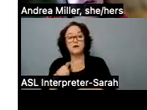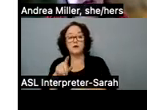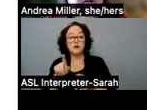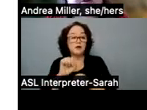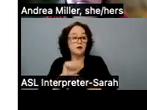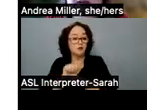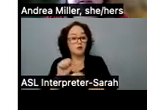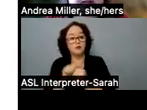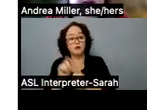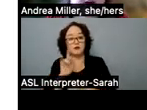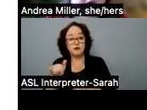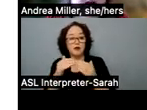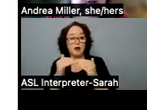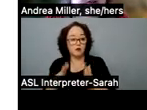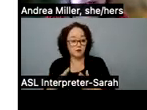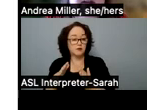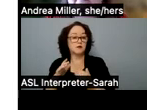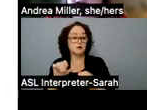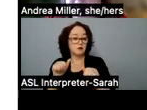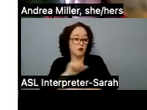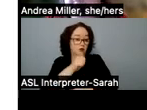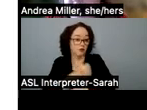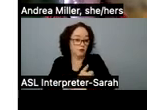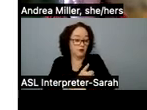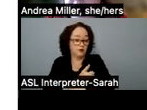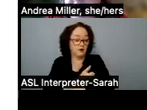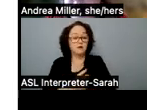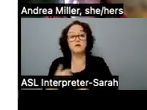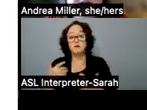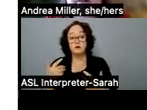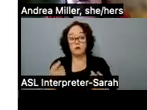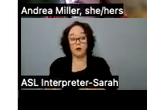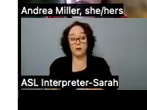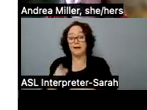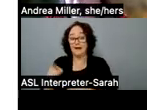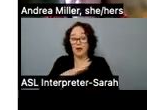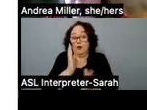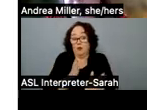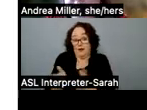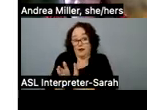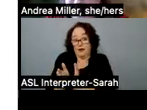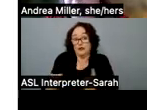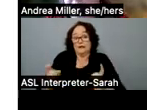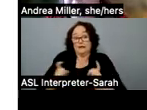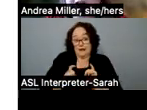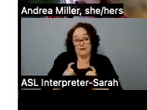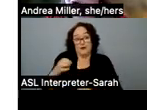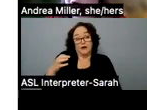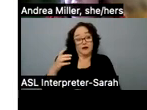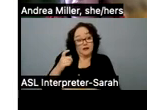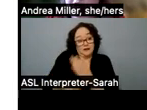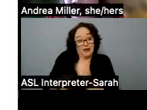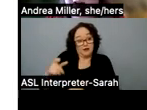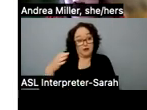Corporation. So he basically arranged to give us tax credits. We didn't even know what that was. We were like